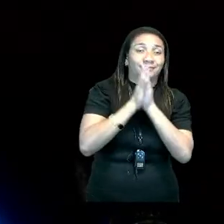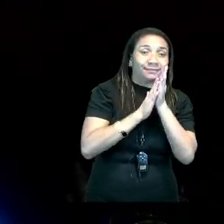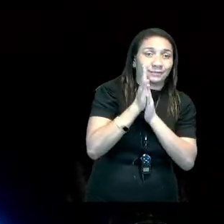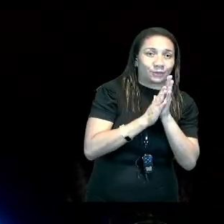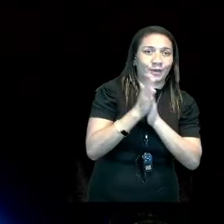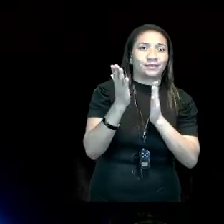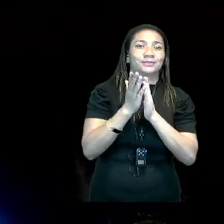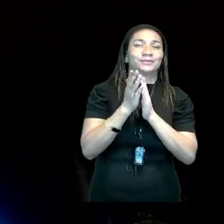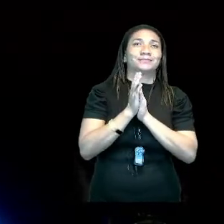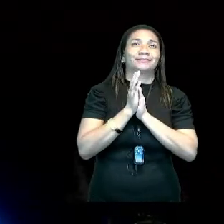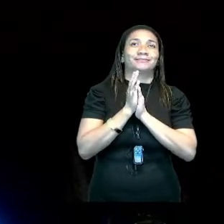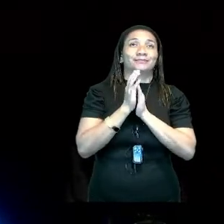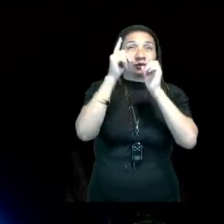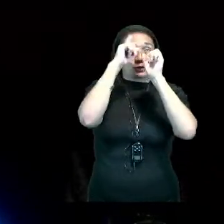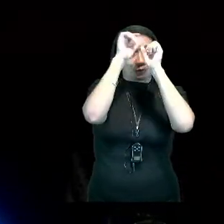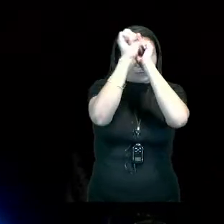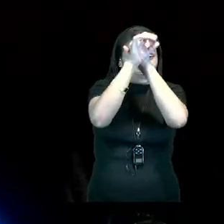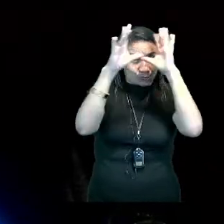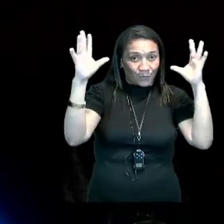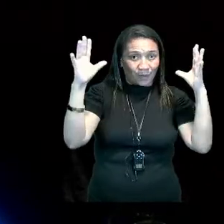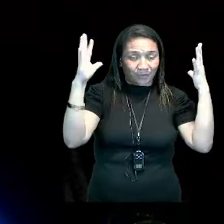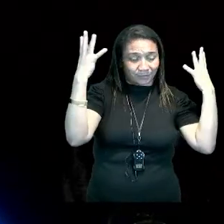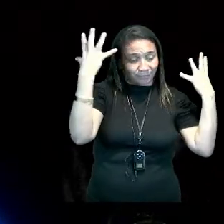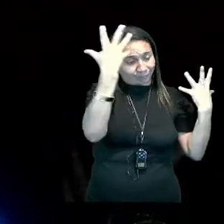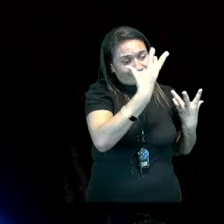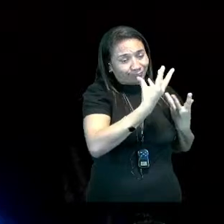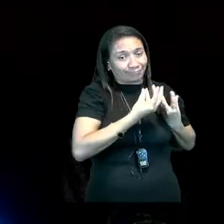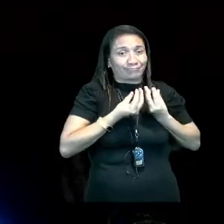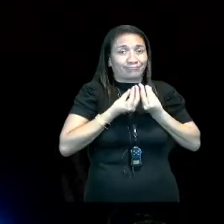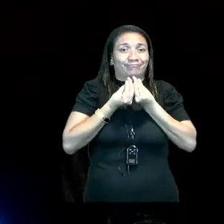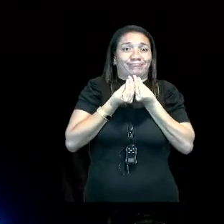supporting the work of